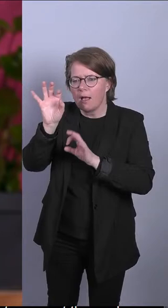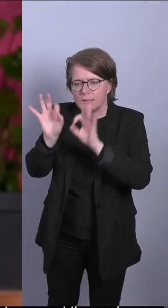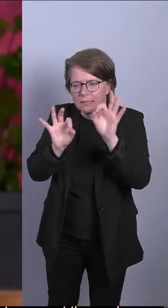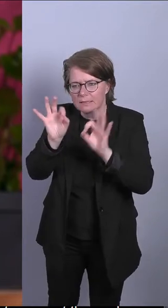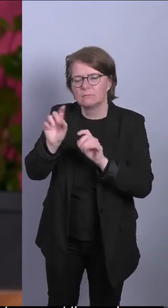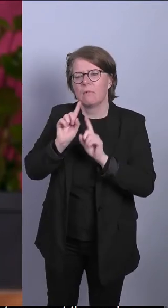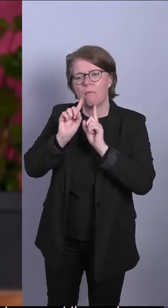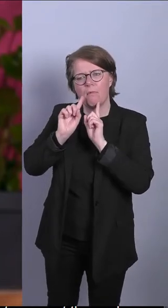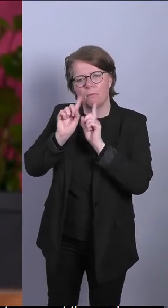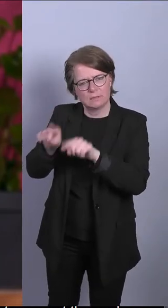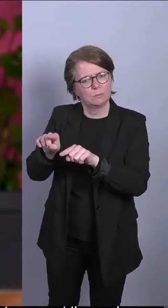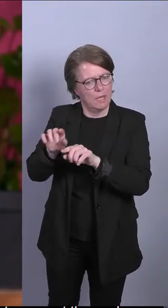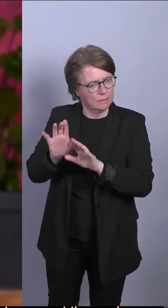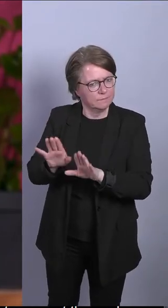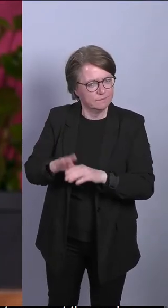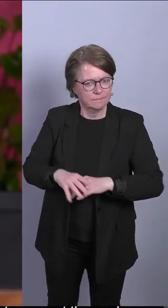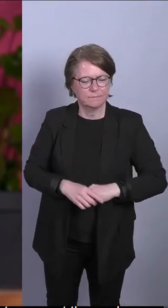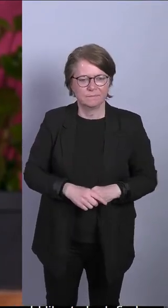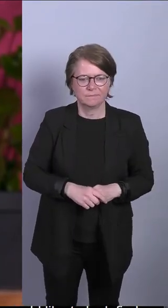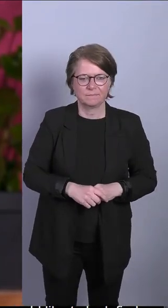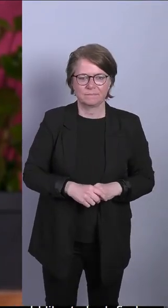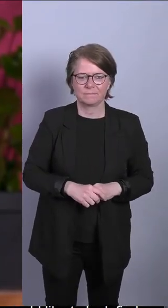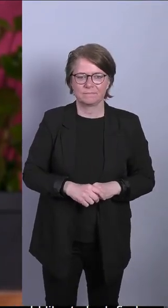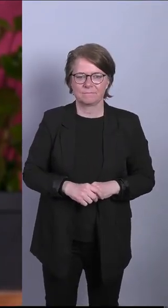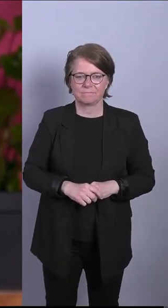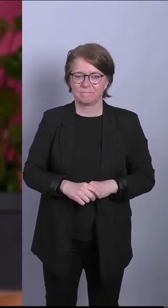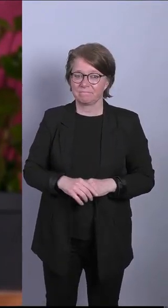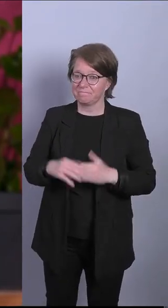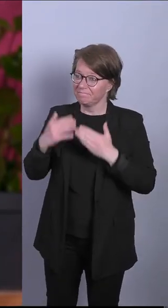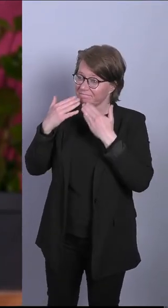Saurabh. Thank you for being Thank you for having me. Yeah.